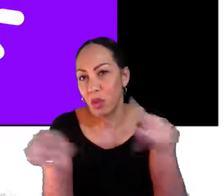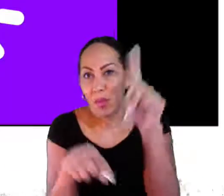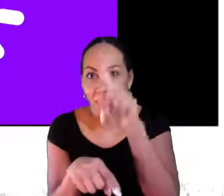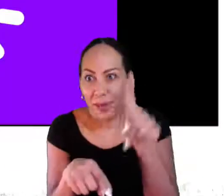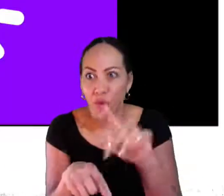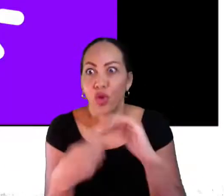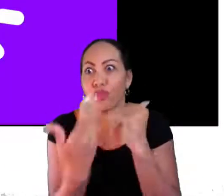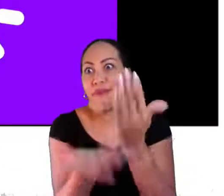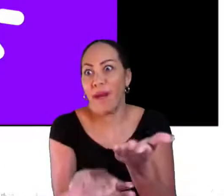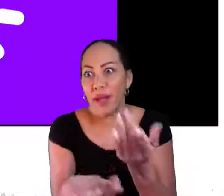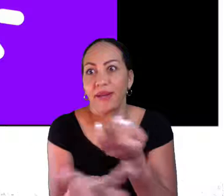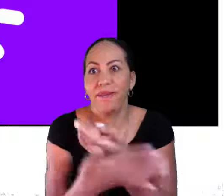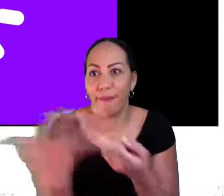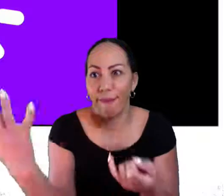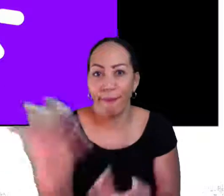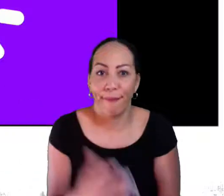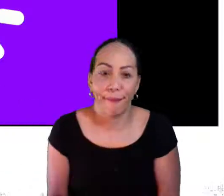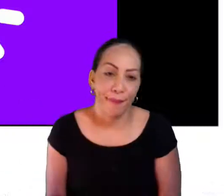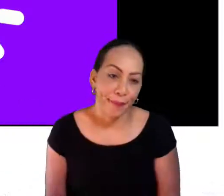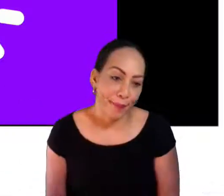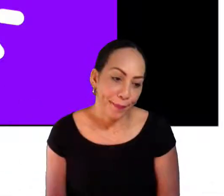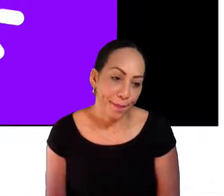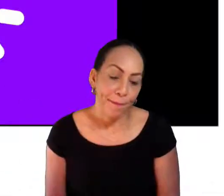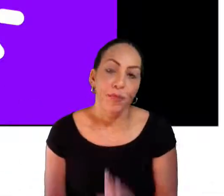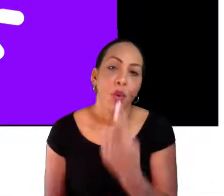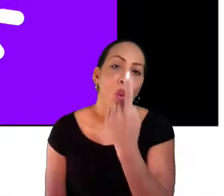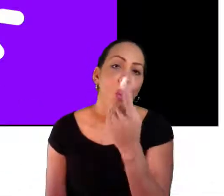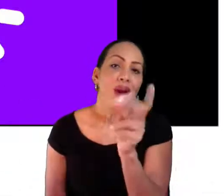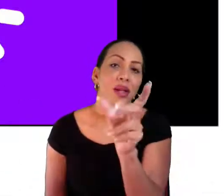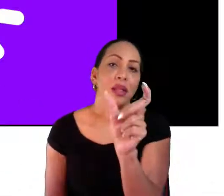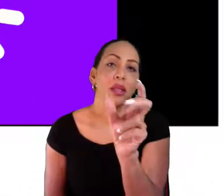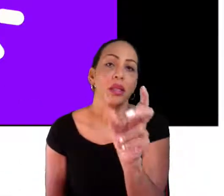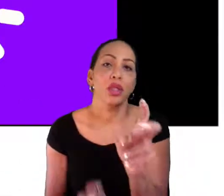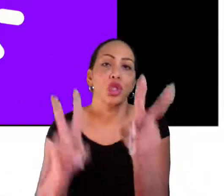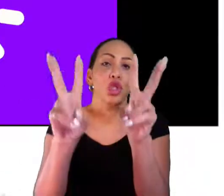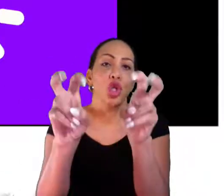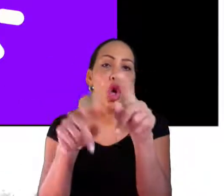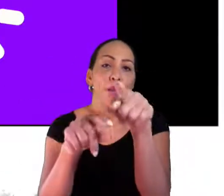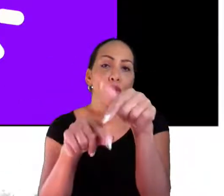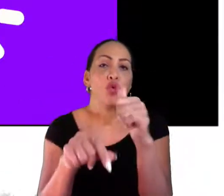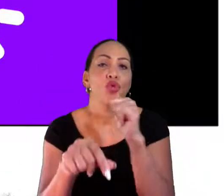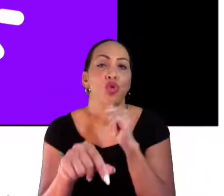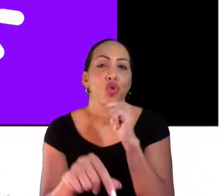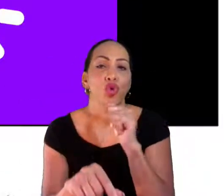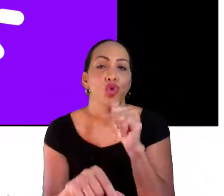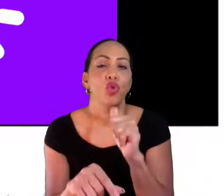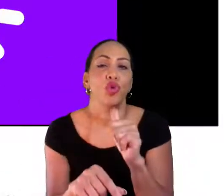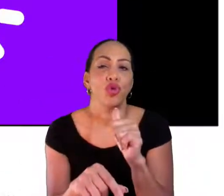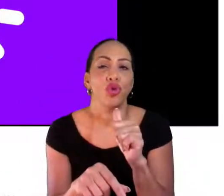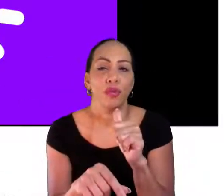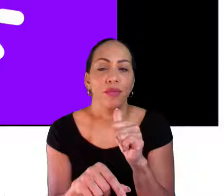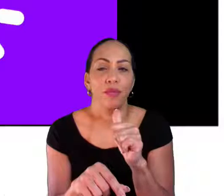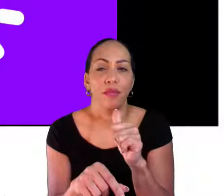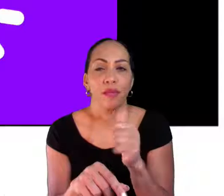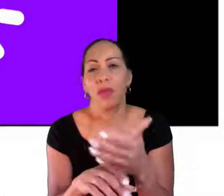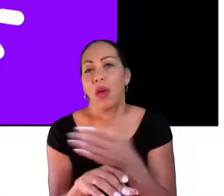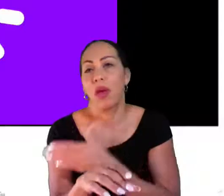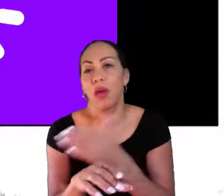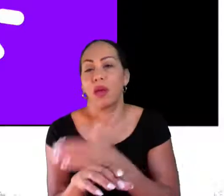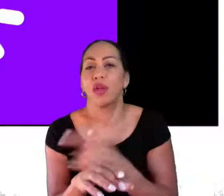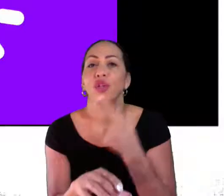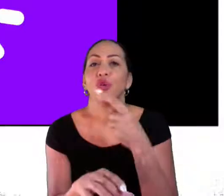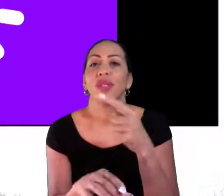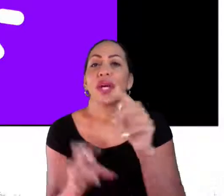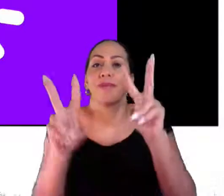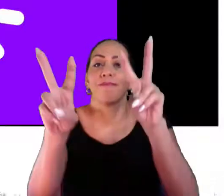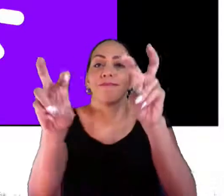So one of the terms that you use really early on, which I know as a designer from service design, is the word touch points. Can you